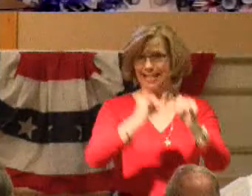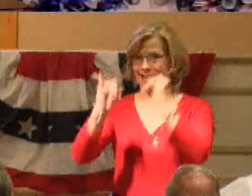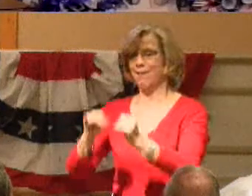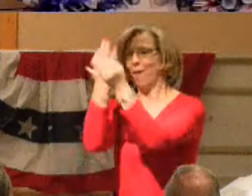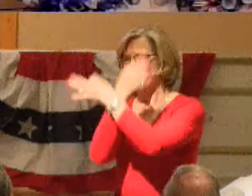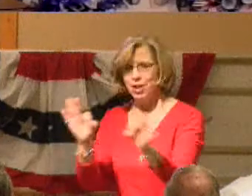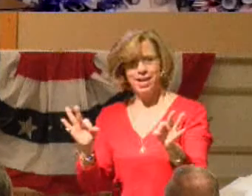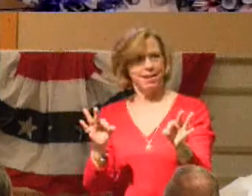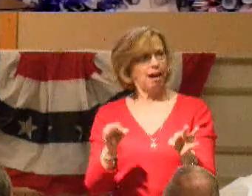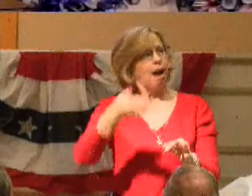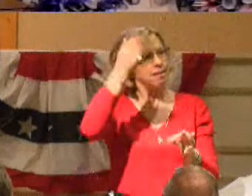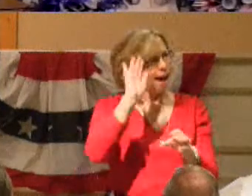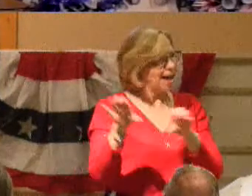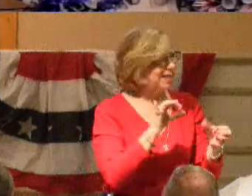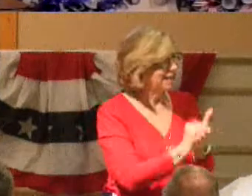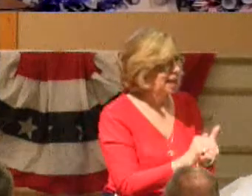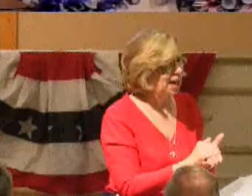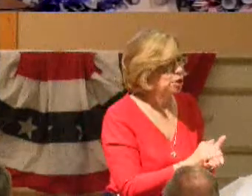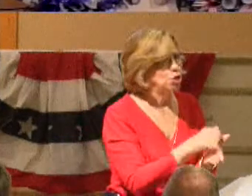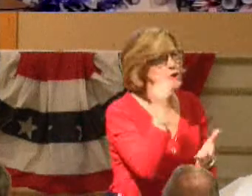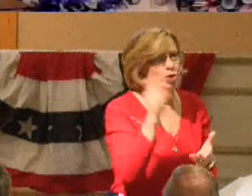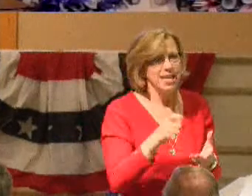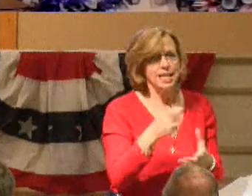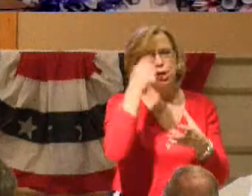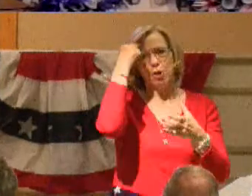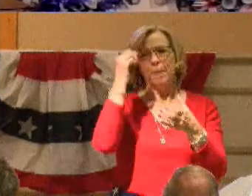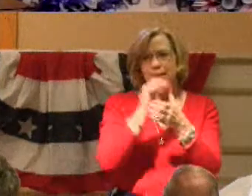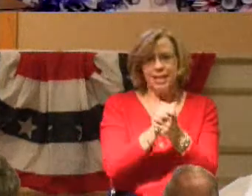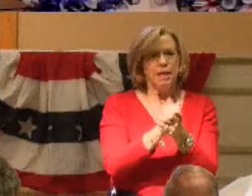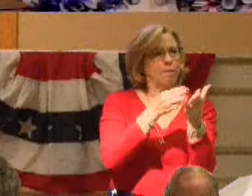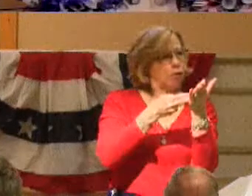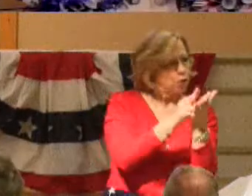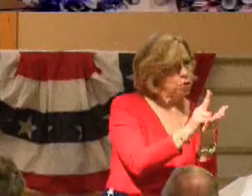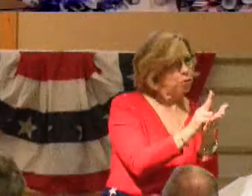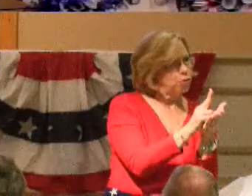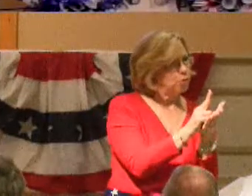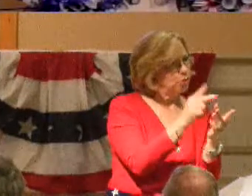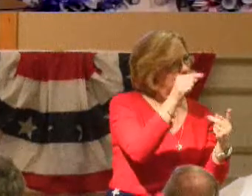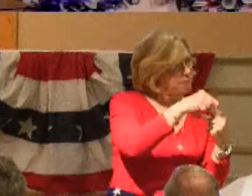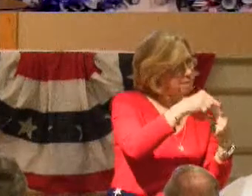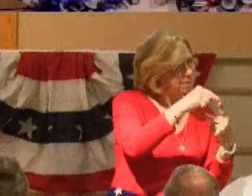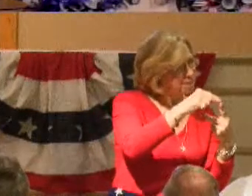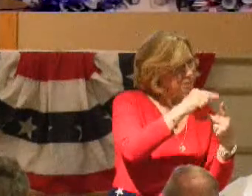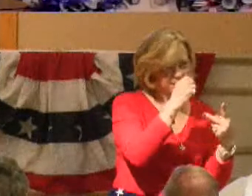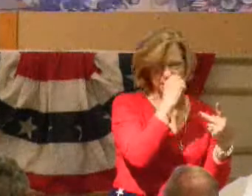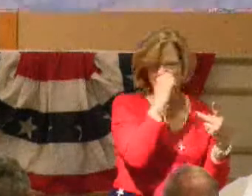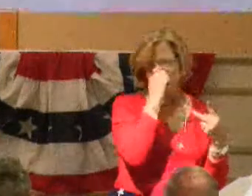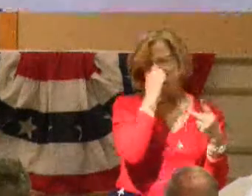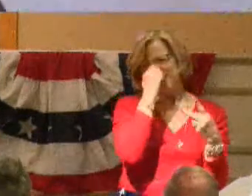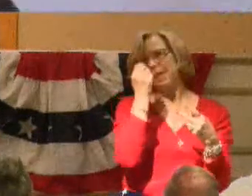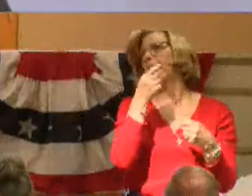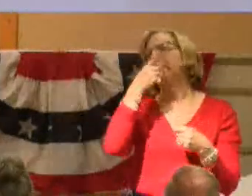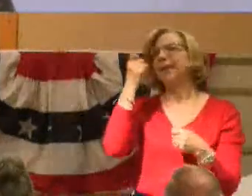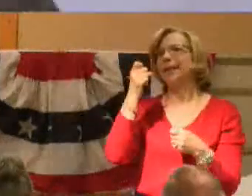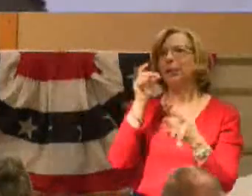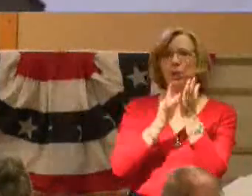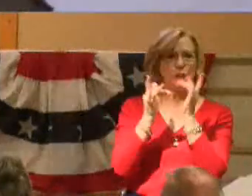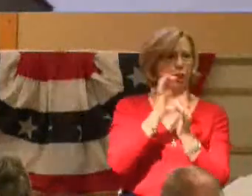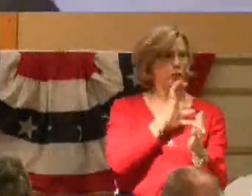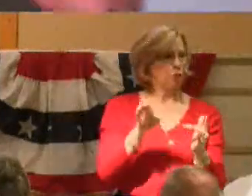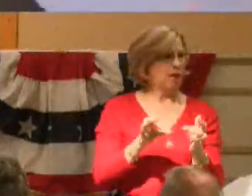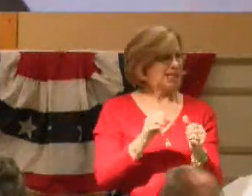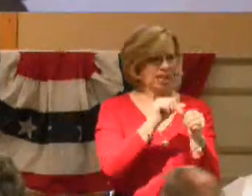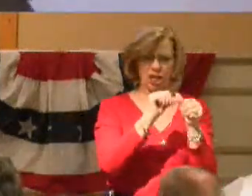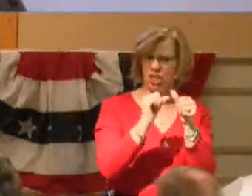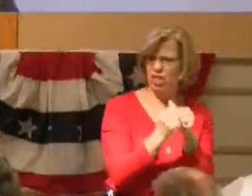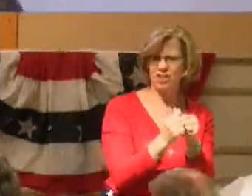does. We've got to hold to that truth. That's the only hope of righteousness that we have, verse 6. For in Jesus Christ, neither